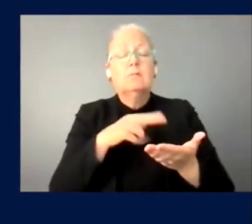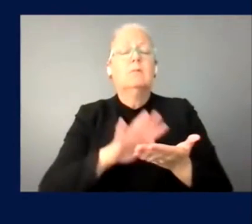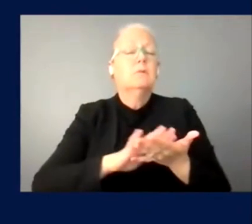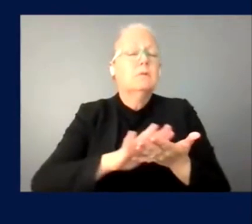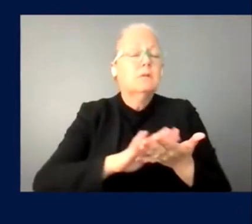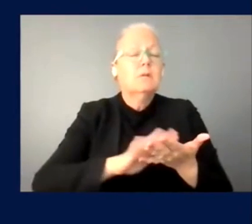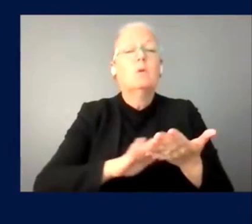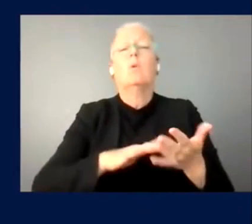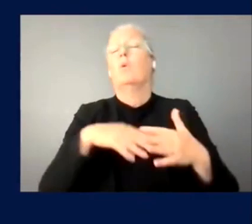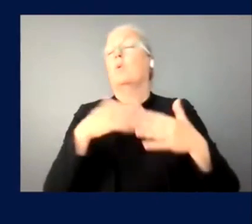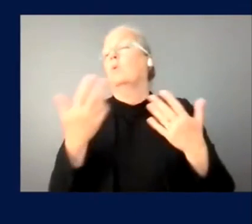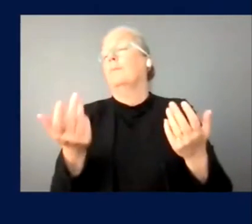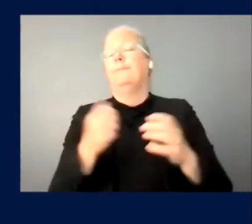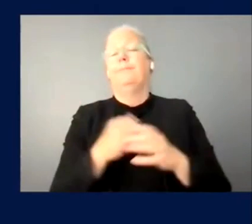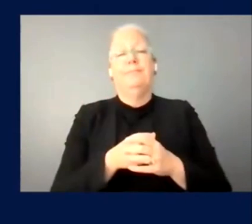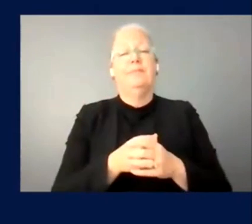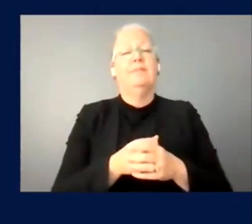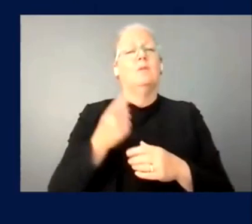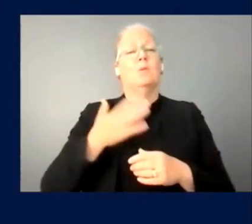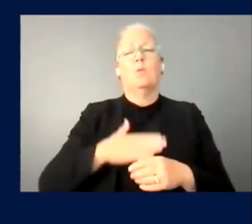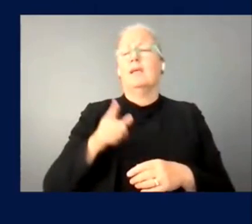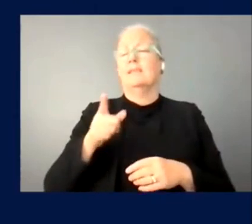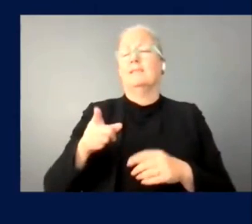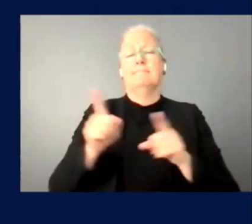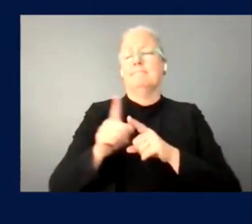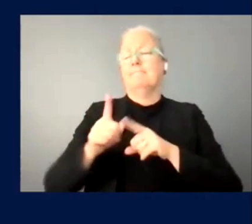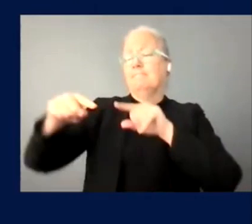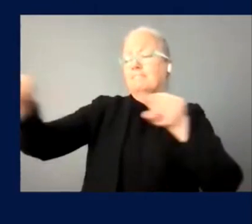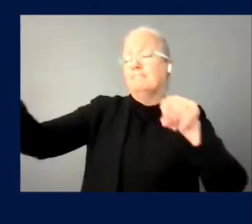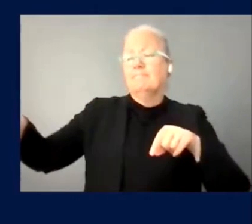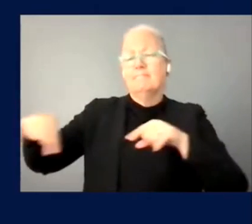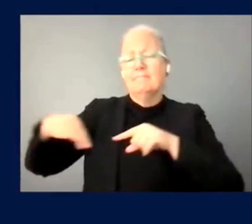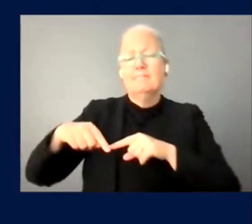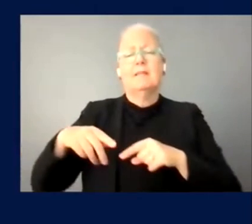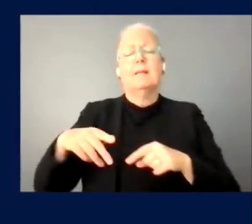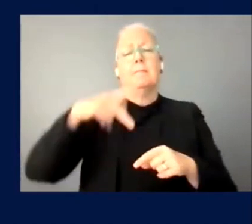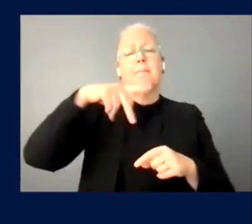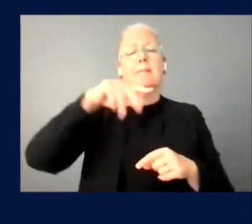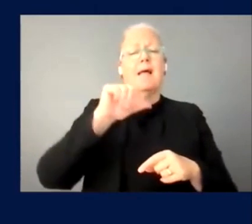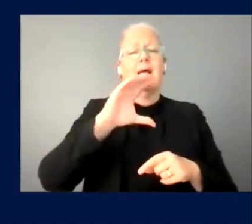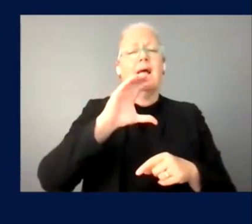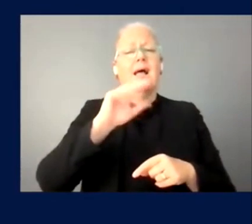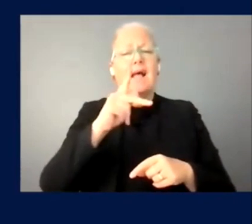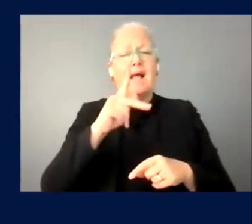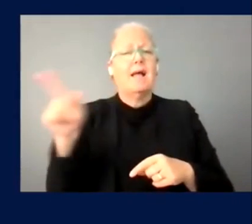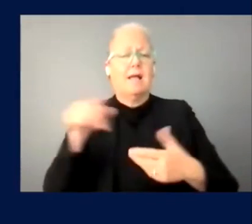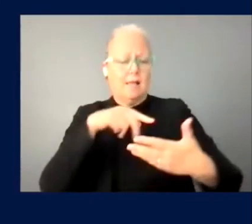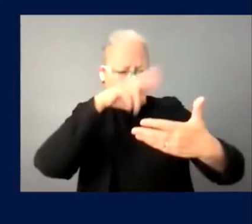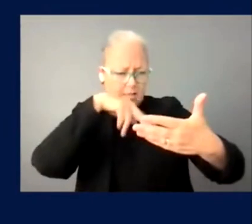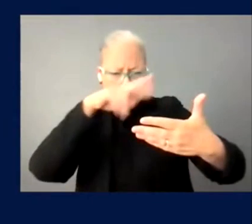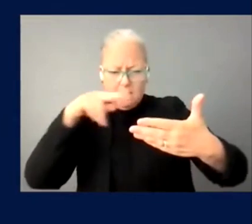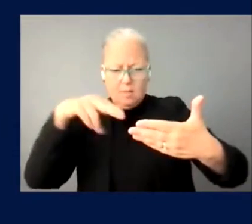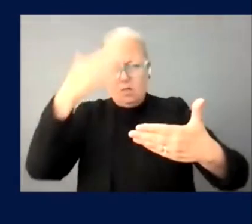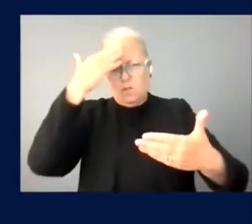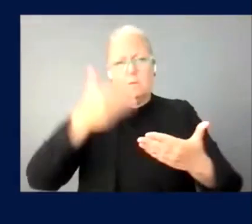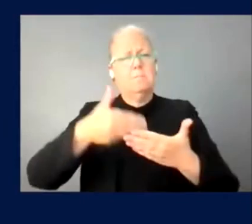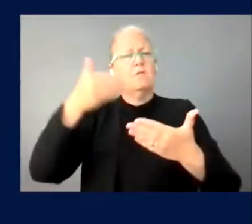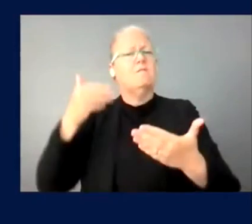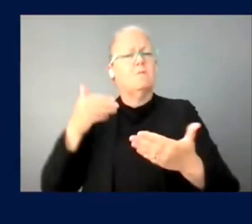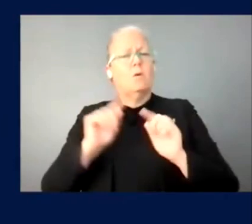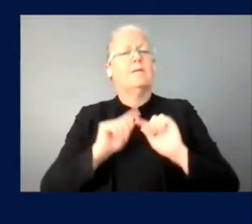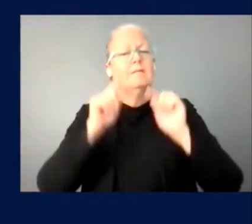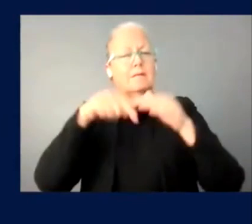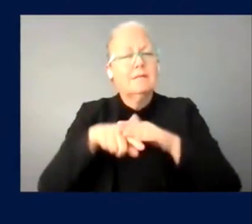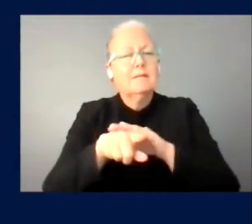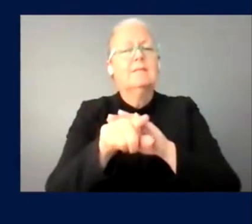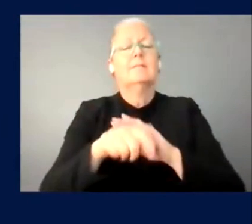with sensory access requirements like sensory packs or sensory viewing rooms. This group also includes people that